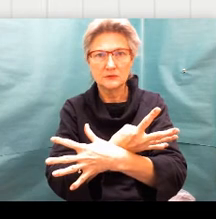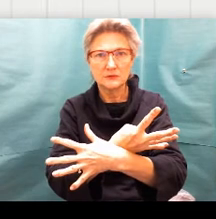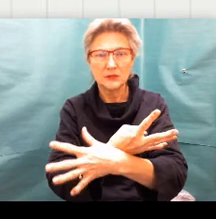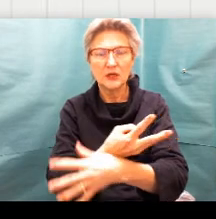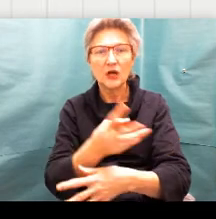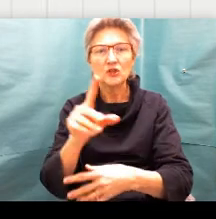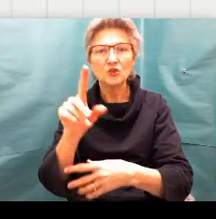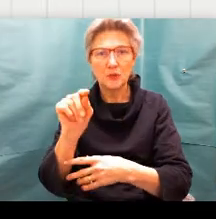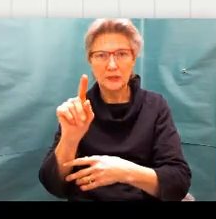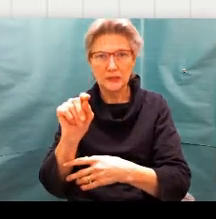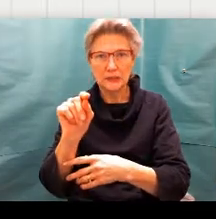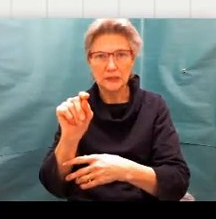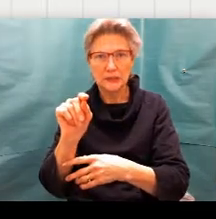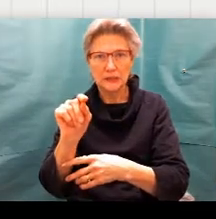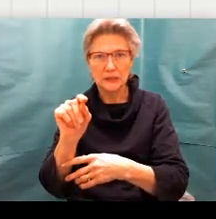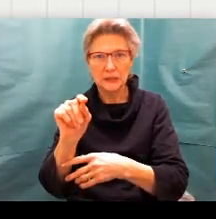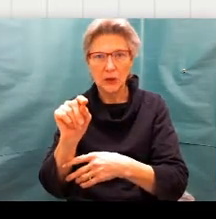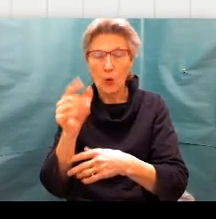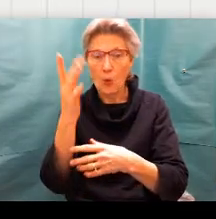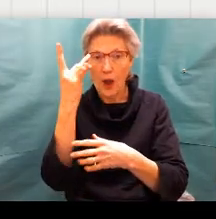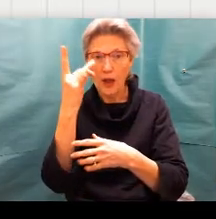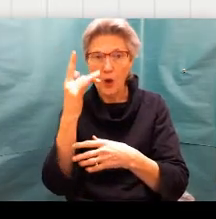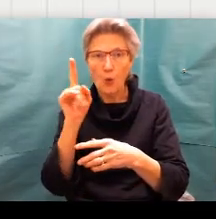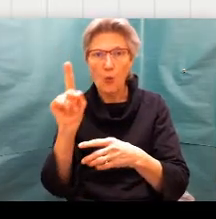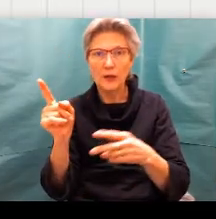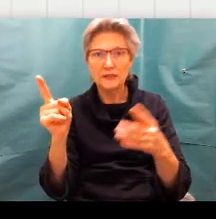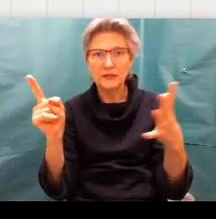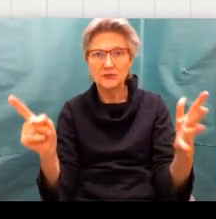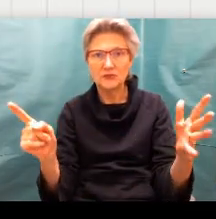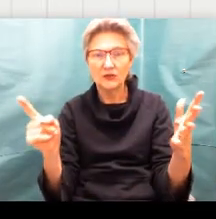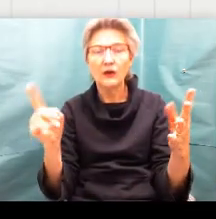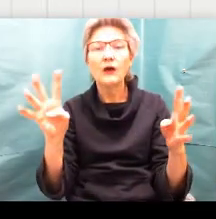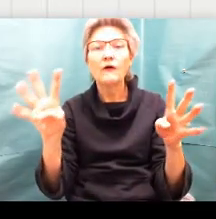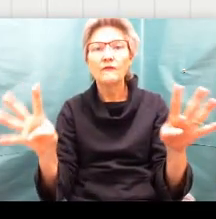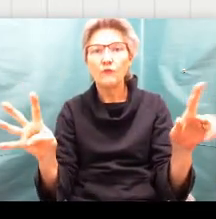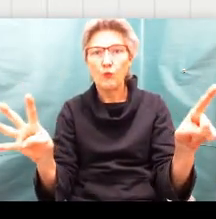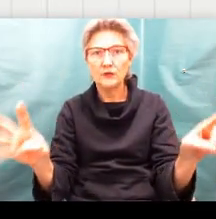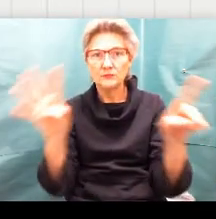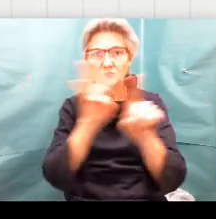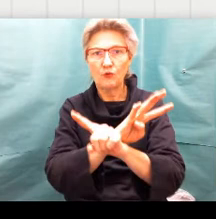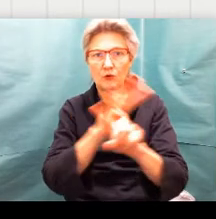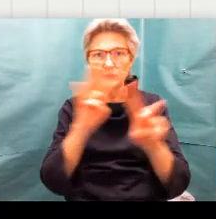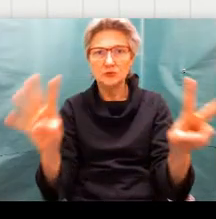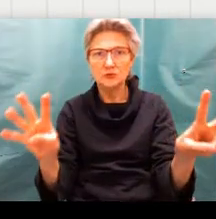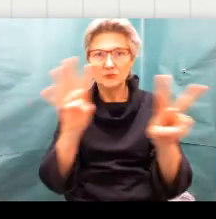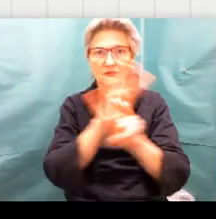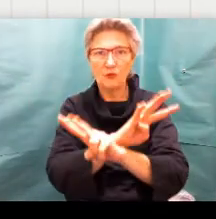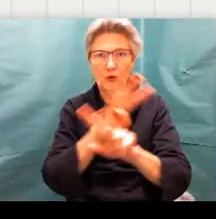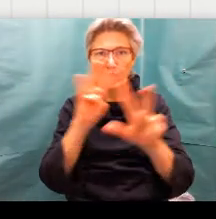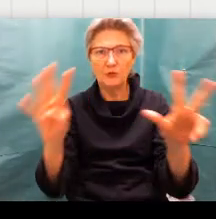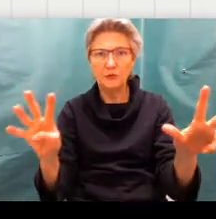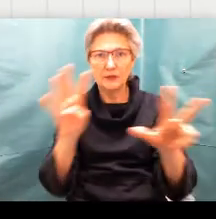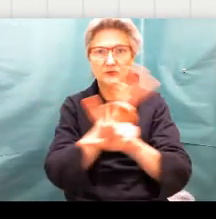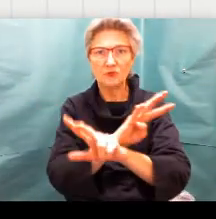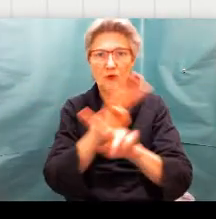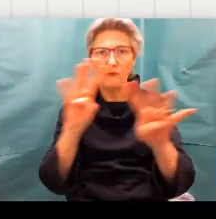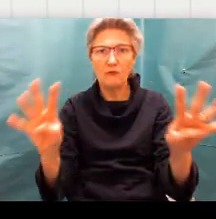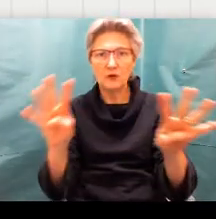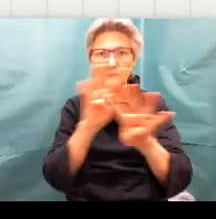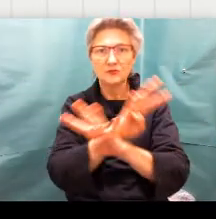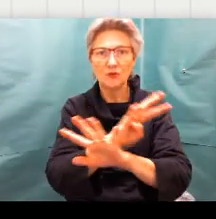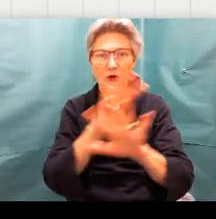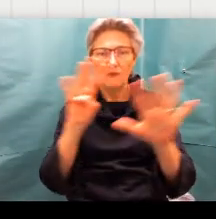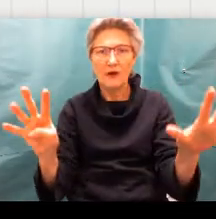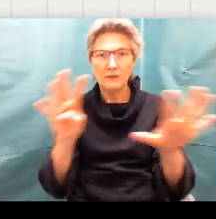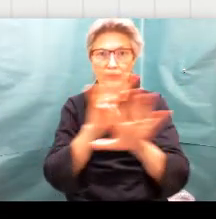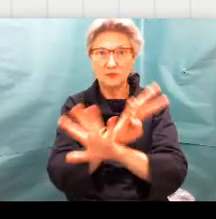is 20, because I did 1 times 4, 2 times 4, 3 times 4, 4 times 4, 5 times 4. So I know the product of 1